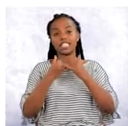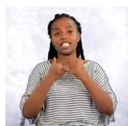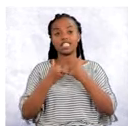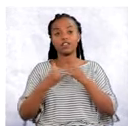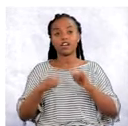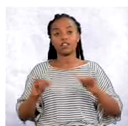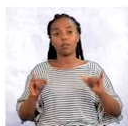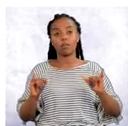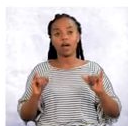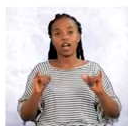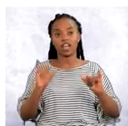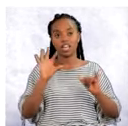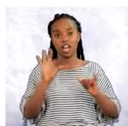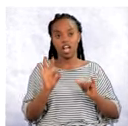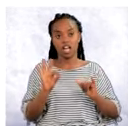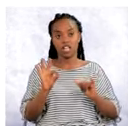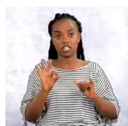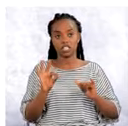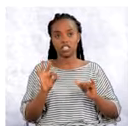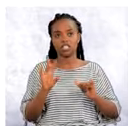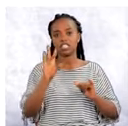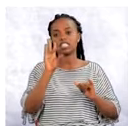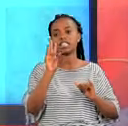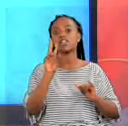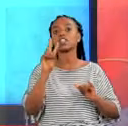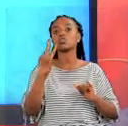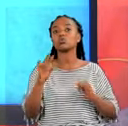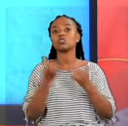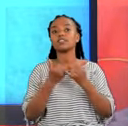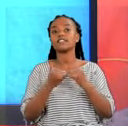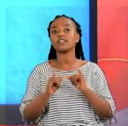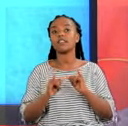dividing by 9, you have this one, this minus